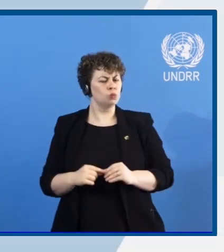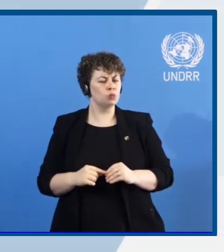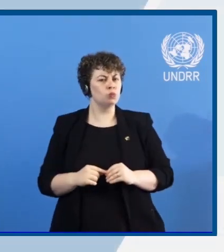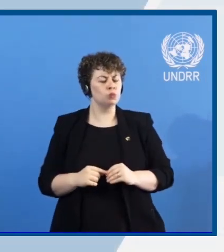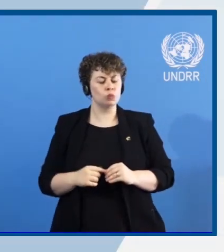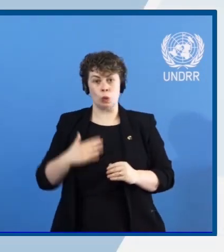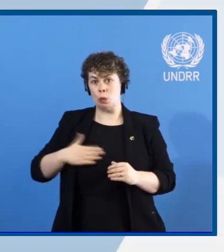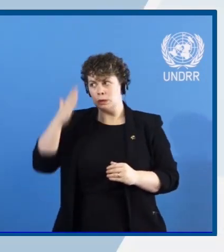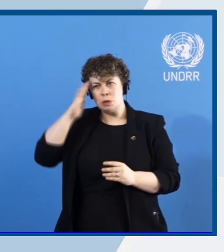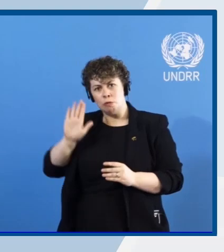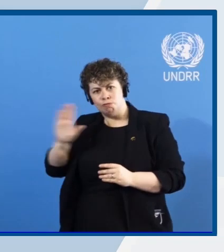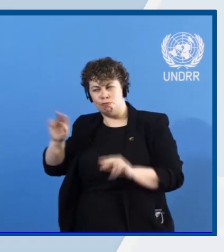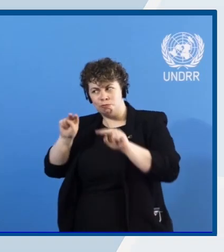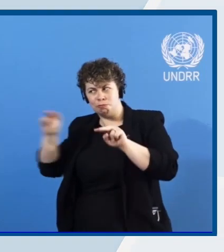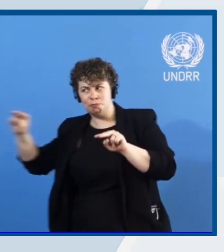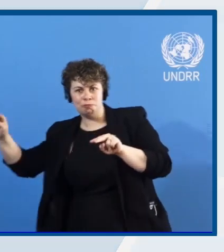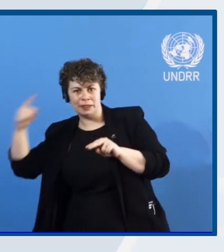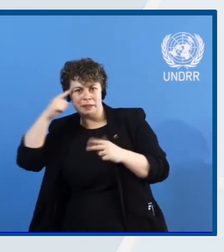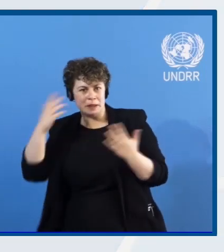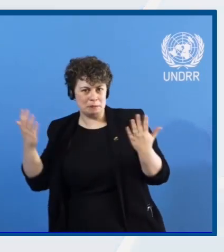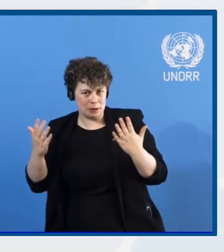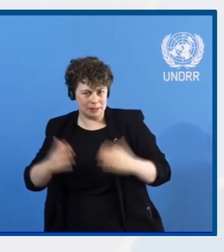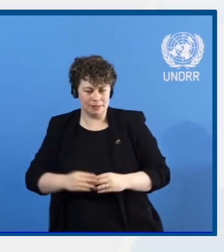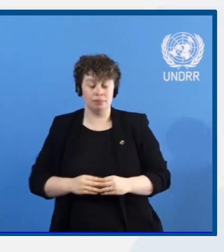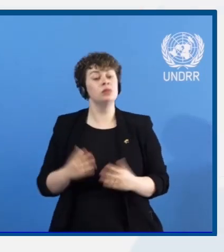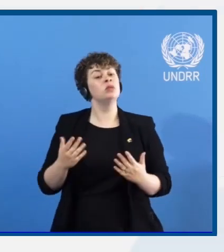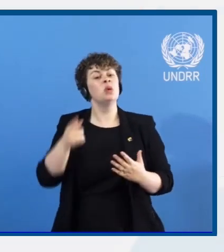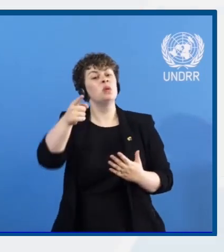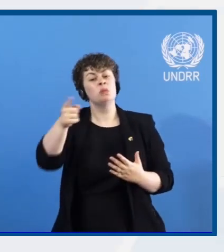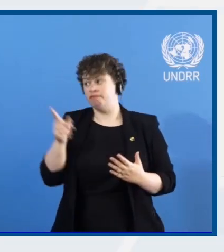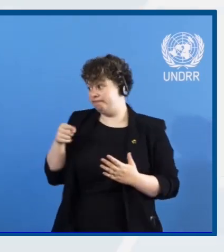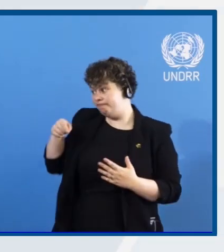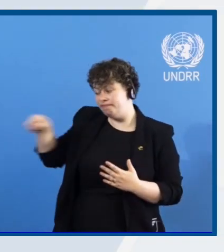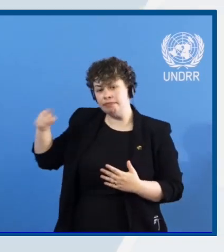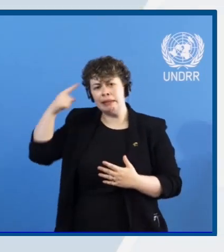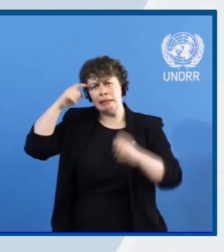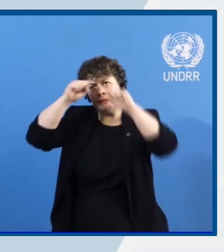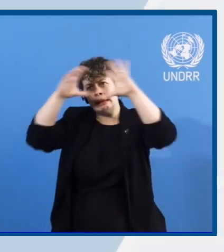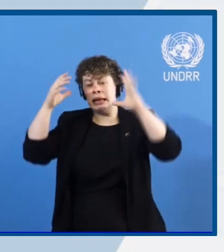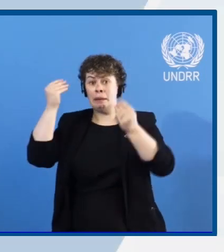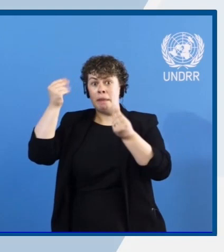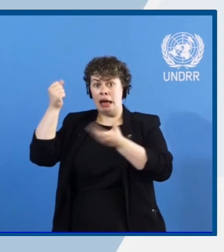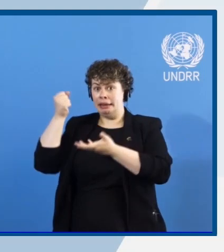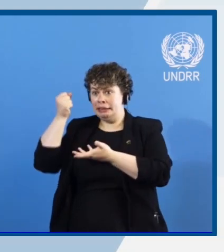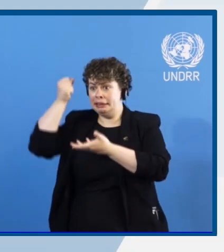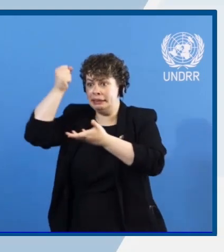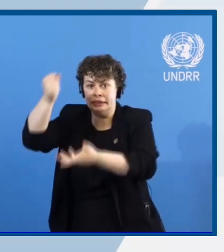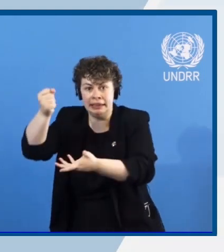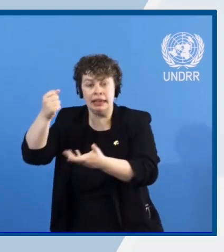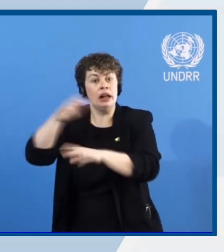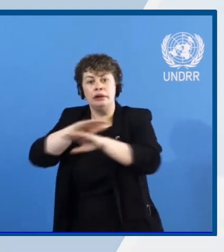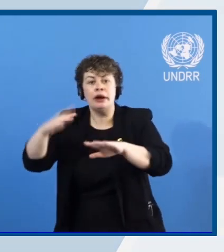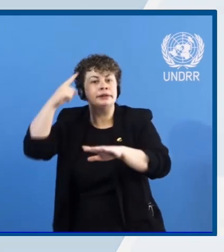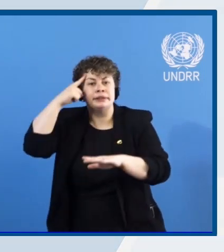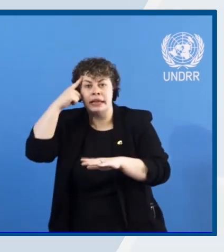So, what are key obstacles to embedding climate and disaster risk reduction measures in public and private investments, and how